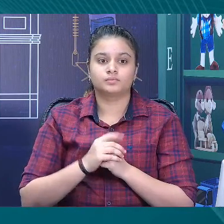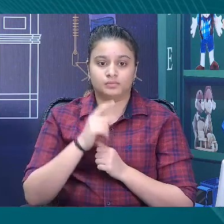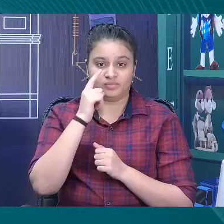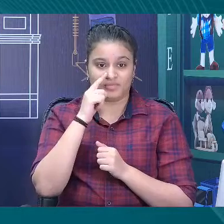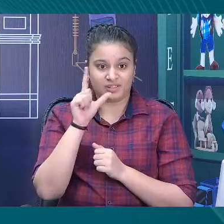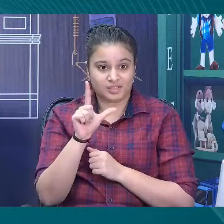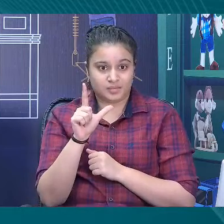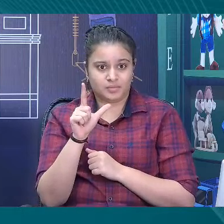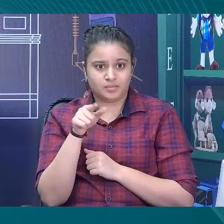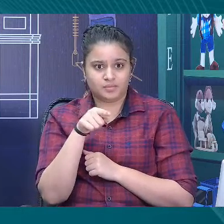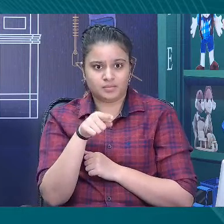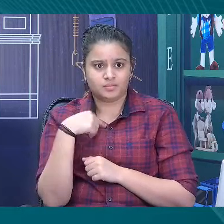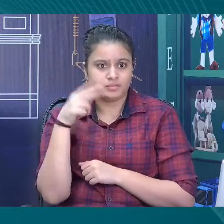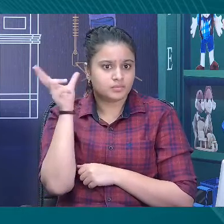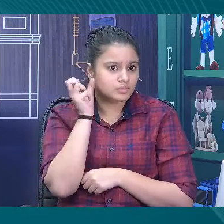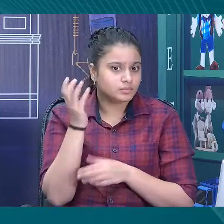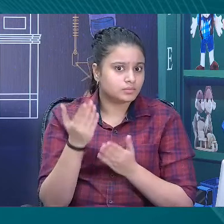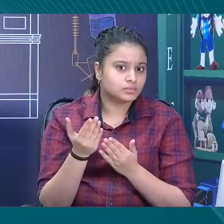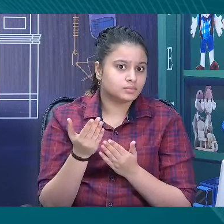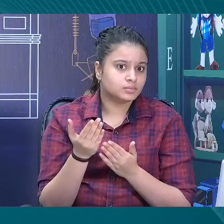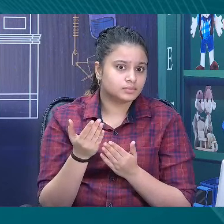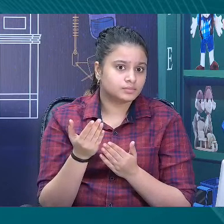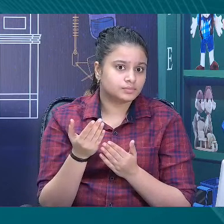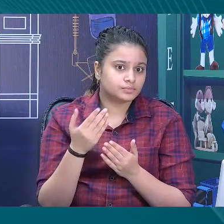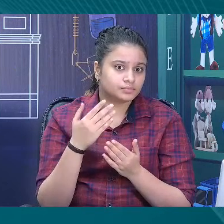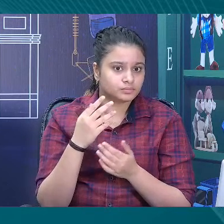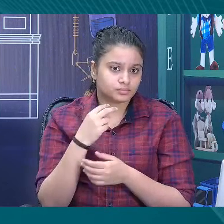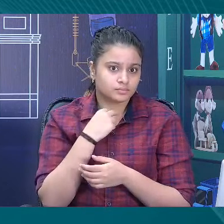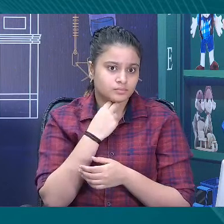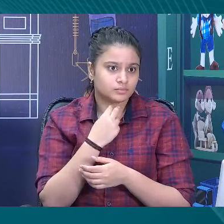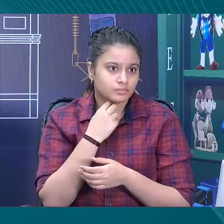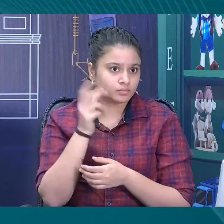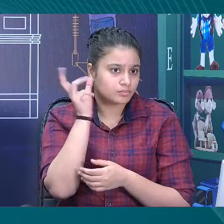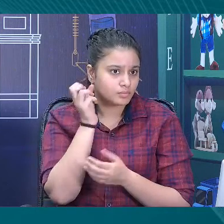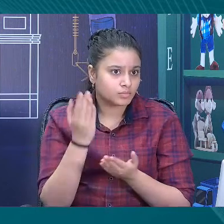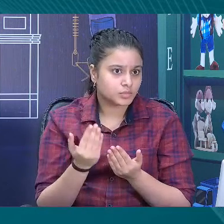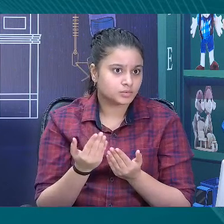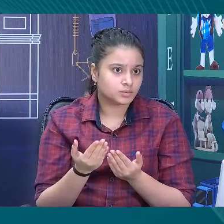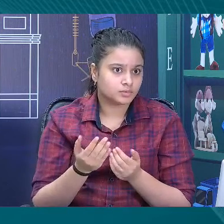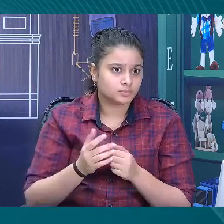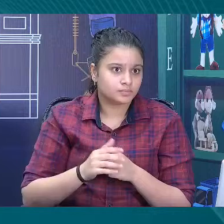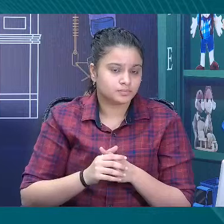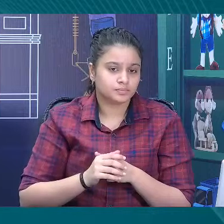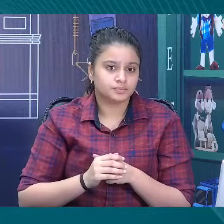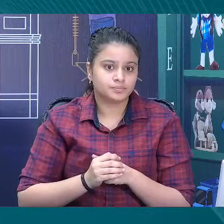Lakshmi ma'am, can you hear us? Am I audible to you?